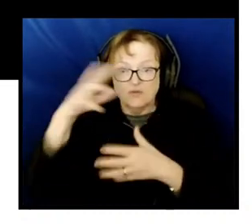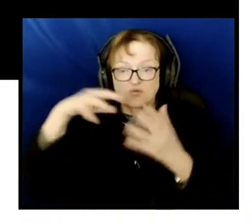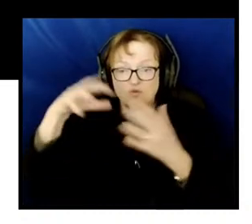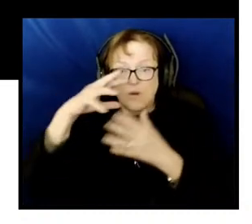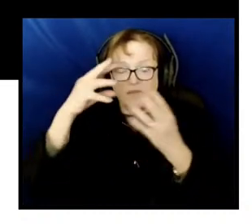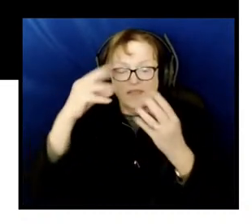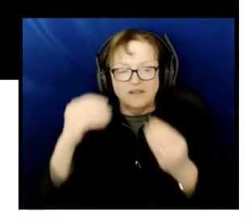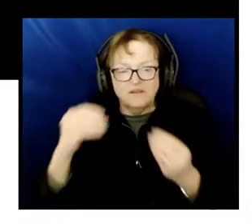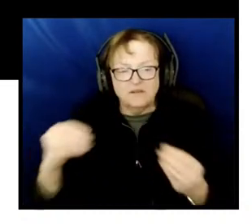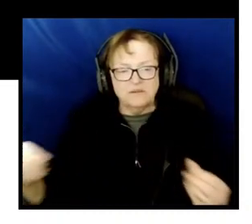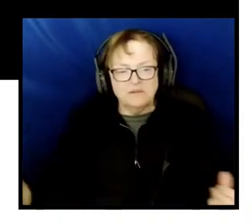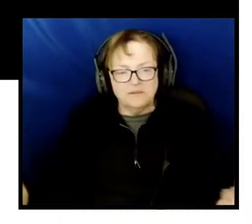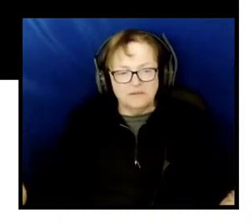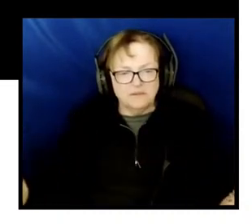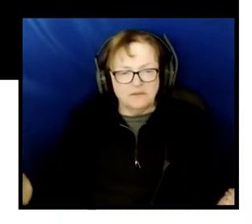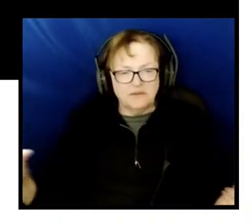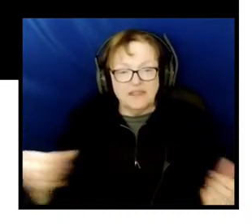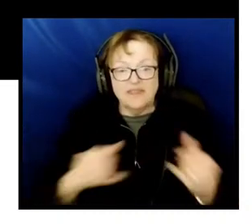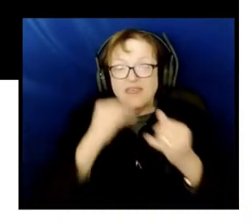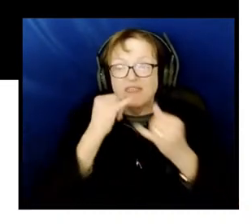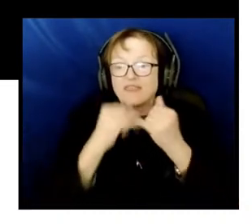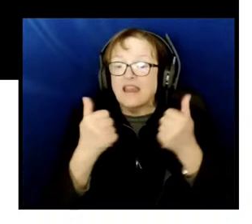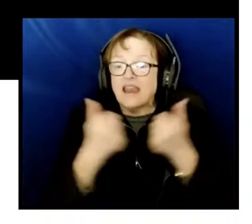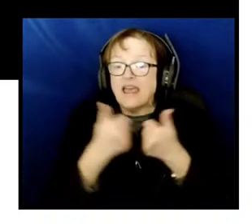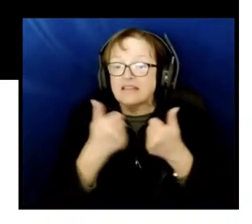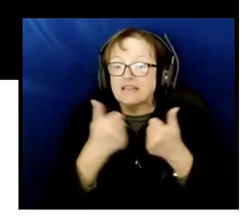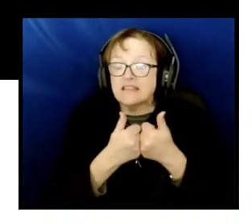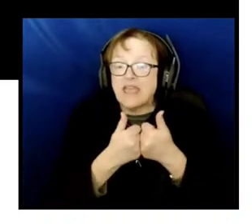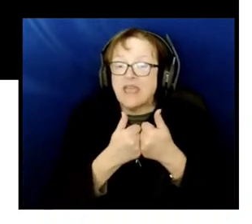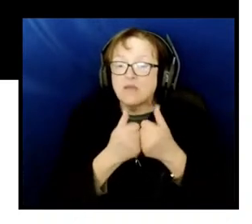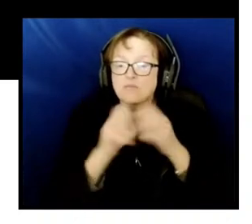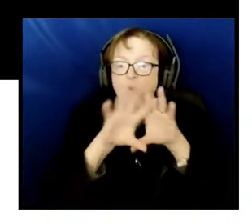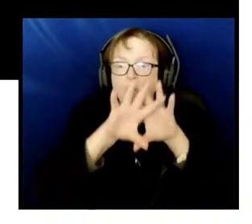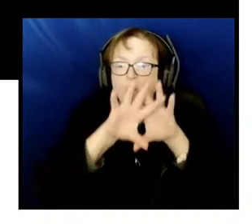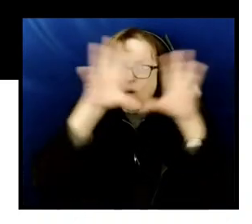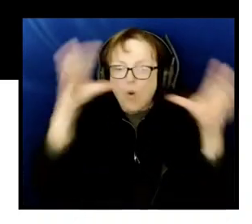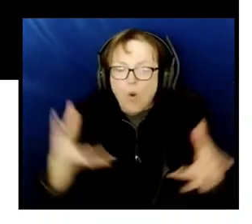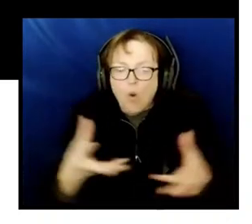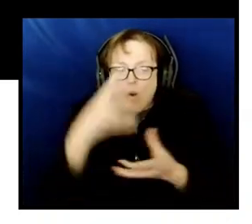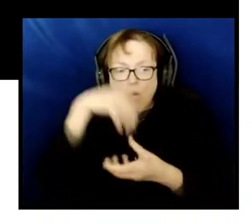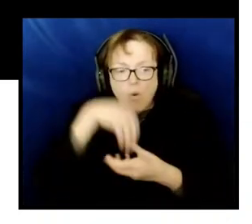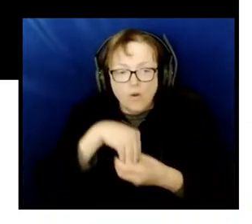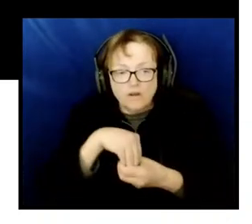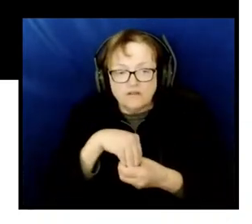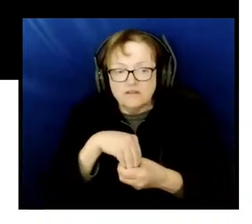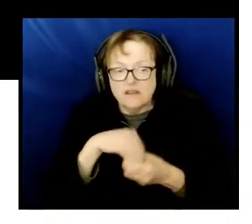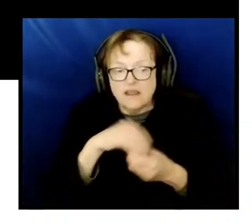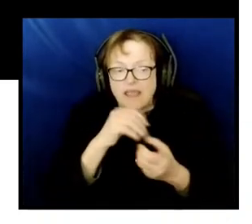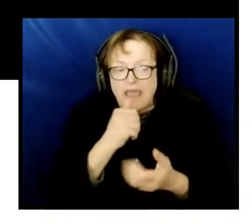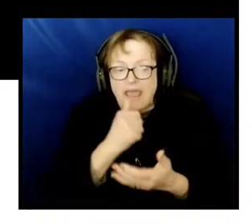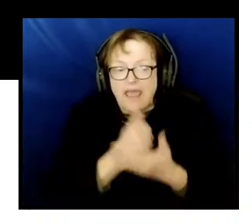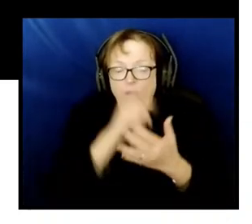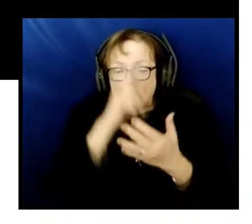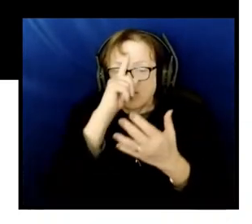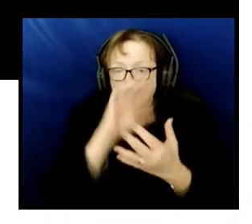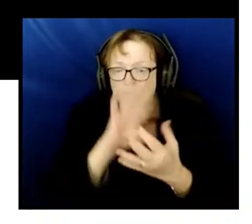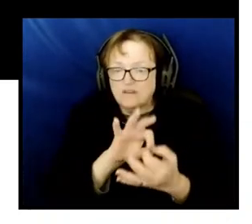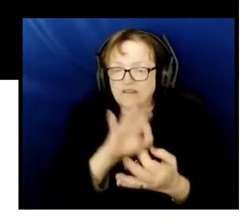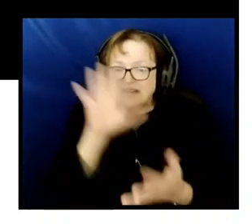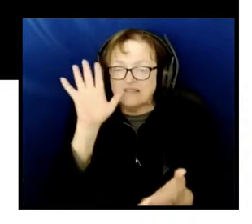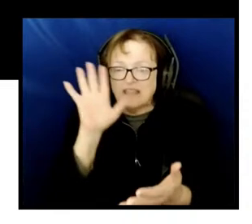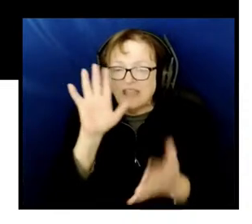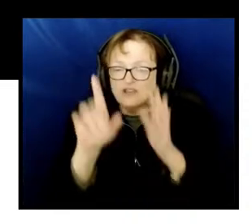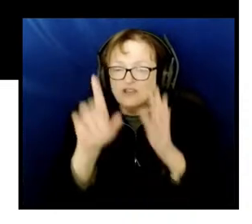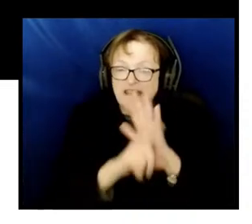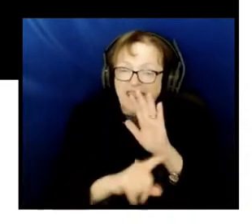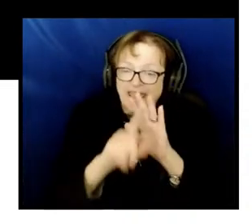in our last game, it's a little more holistic. It's supposed to help you disengage your negative thoughts from